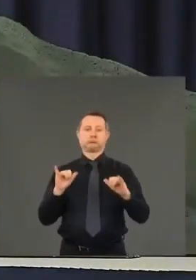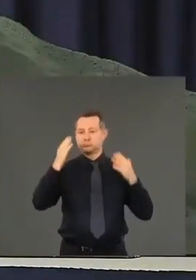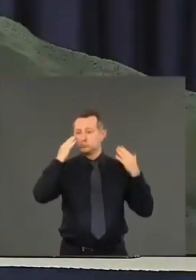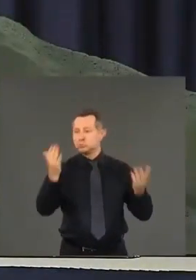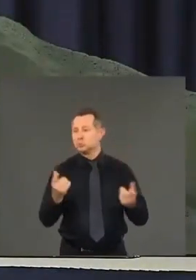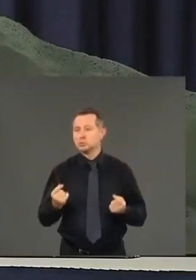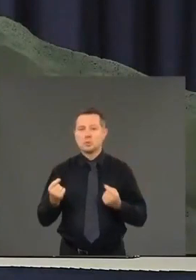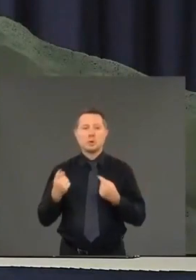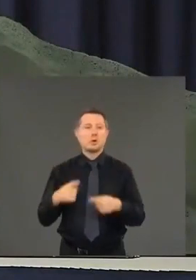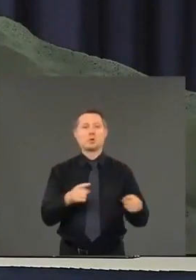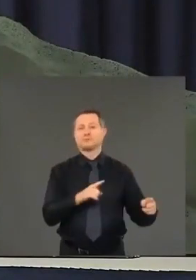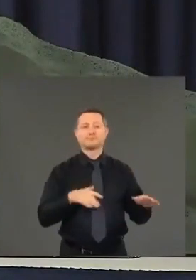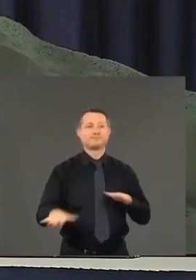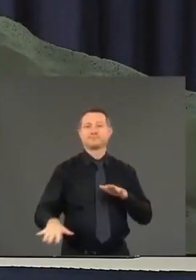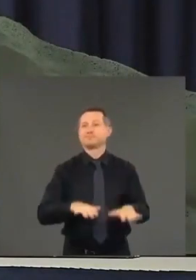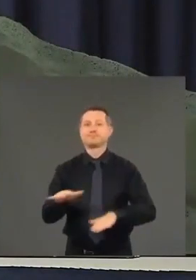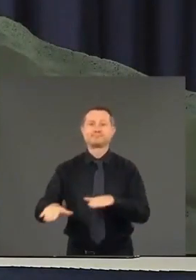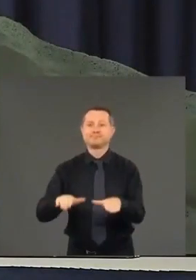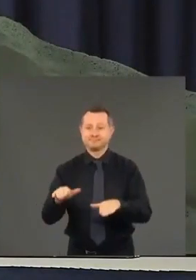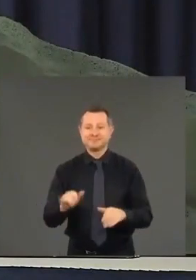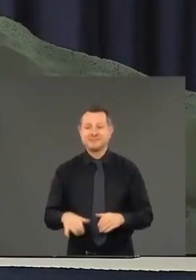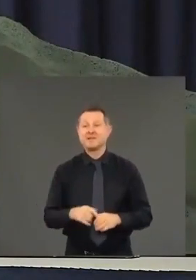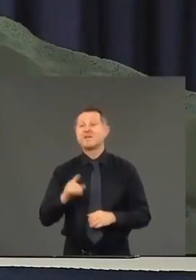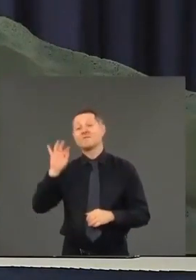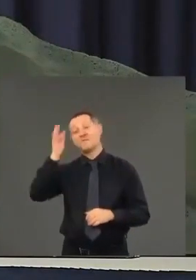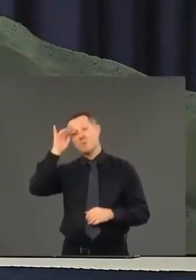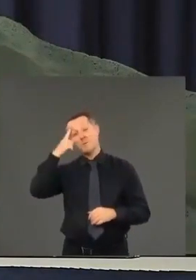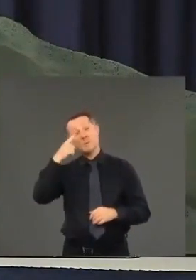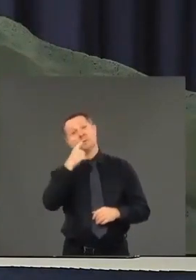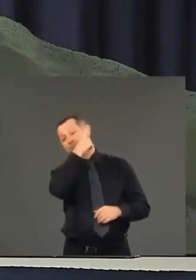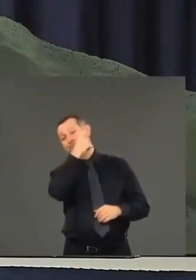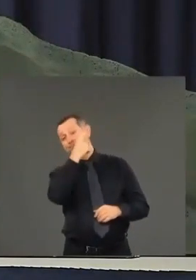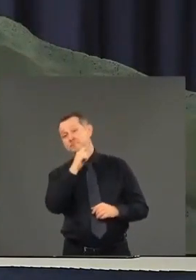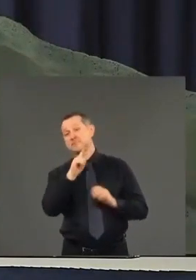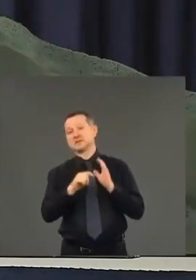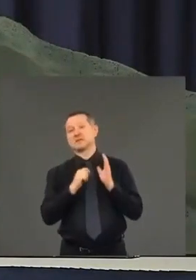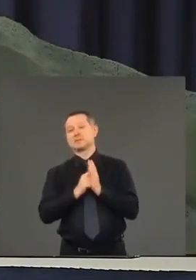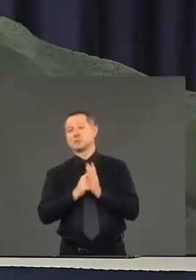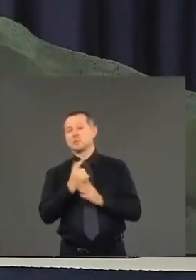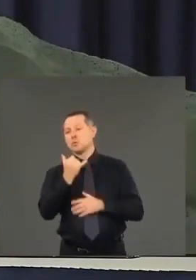here. And the federal government was just plain wrong.